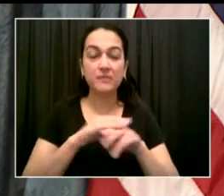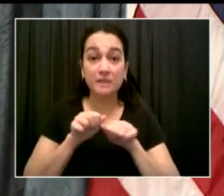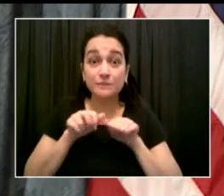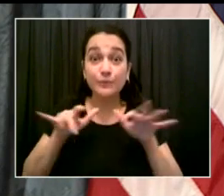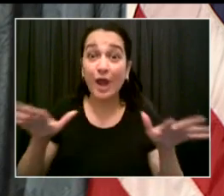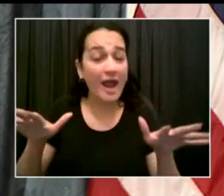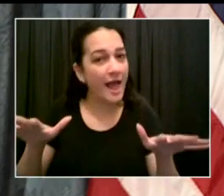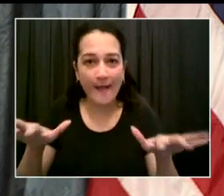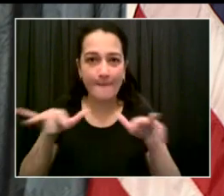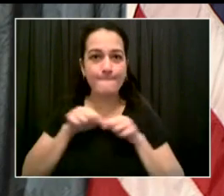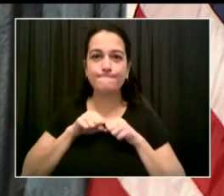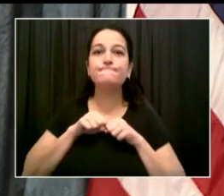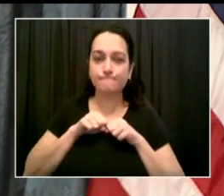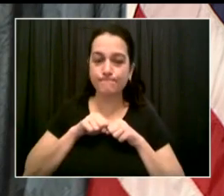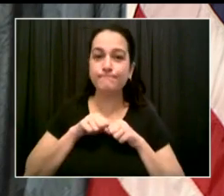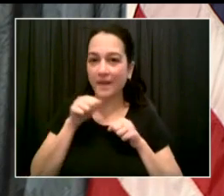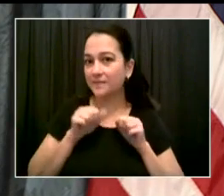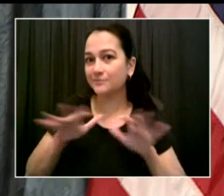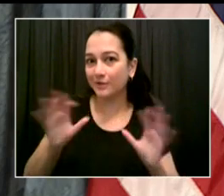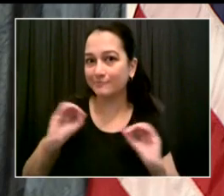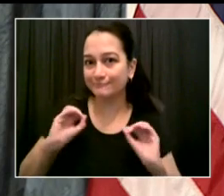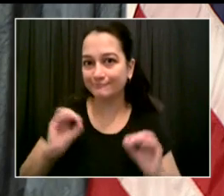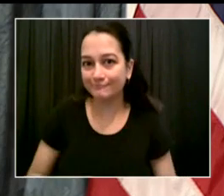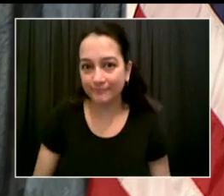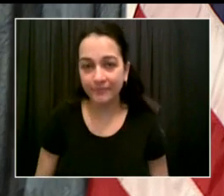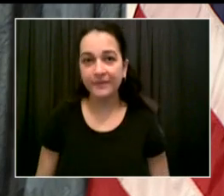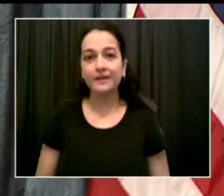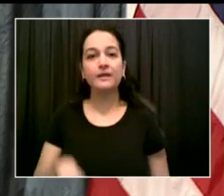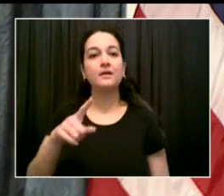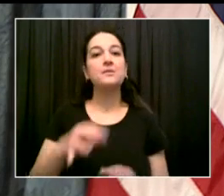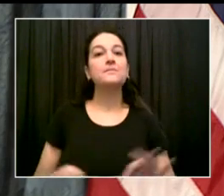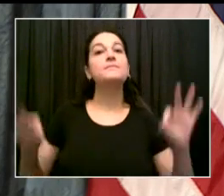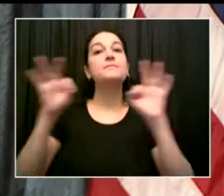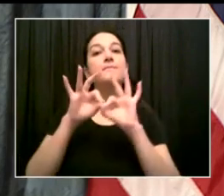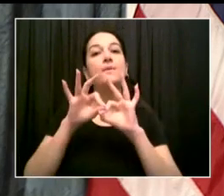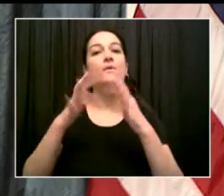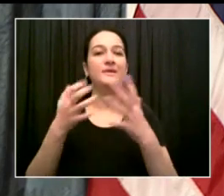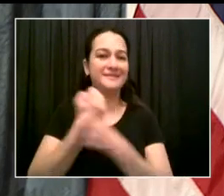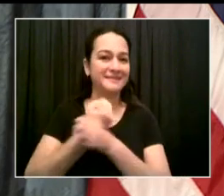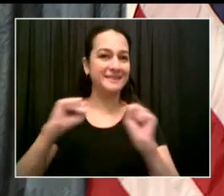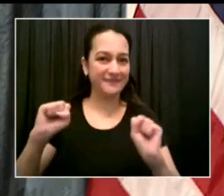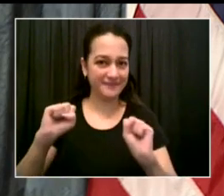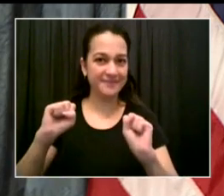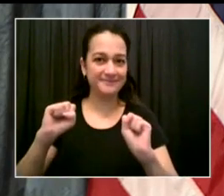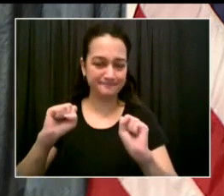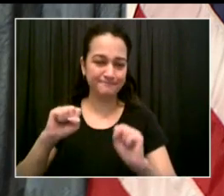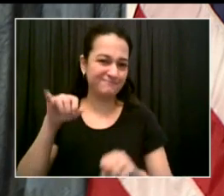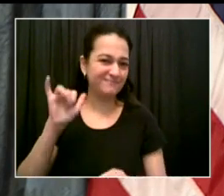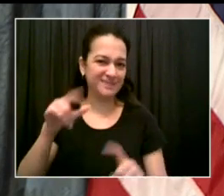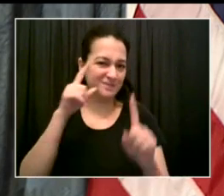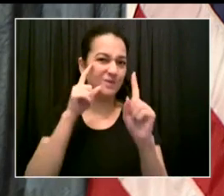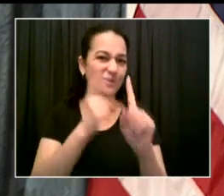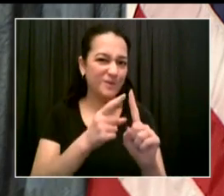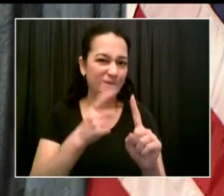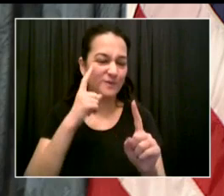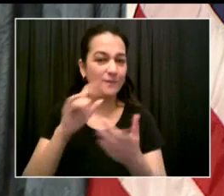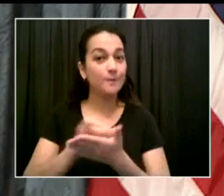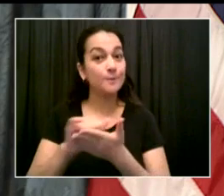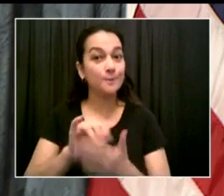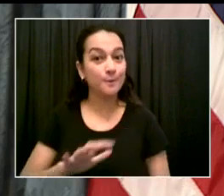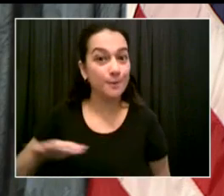can take to interact with the public and our colleagues. Our processes must reflect the mission and